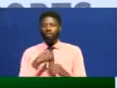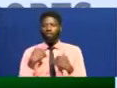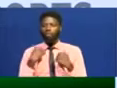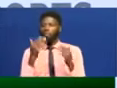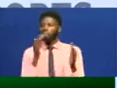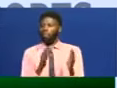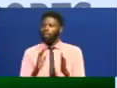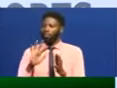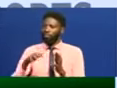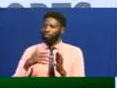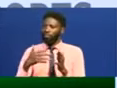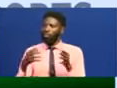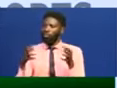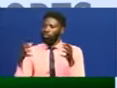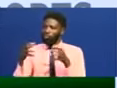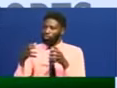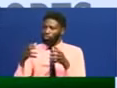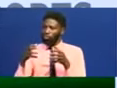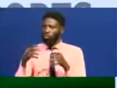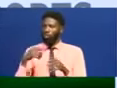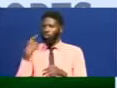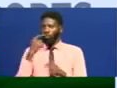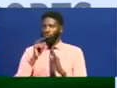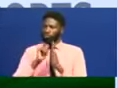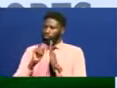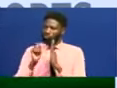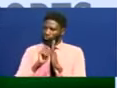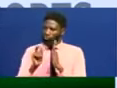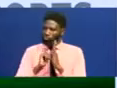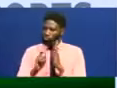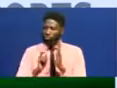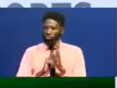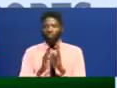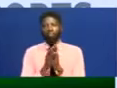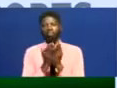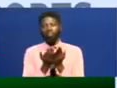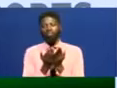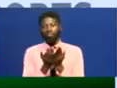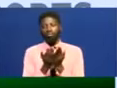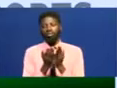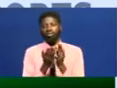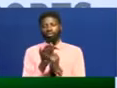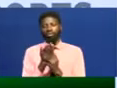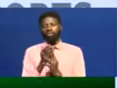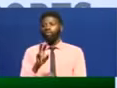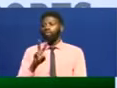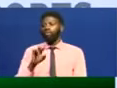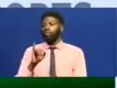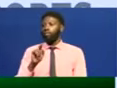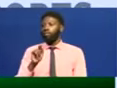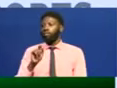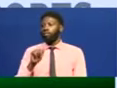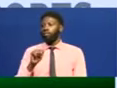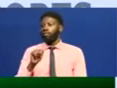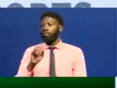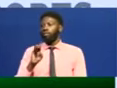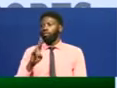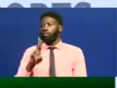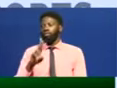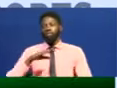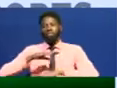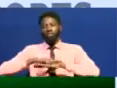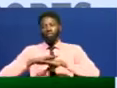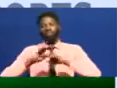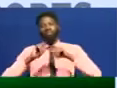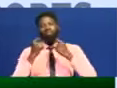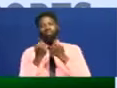for the literary artists through the VTabu platform, which is being managed by the team here. I thank